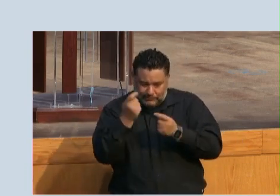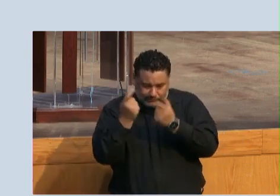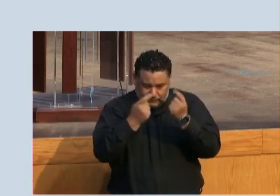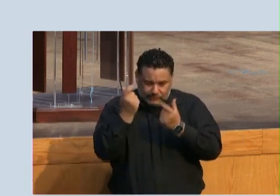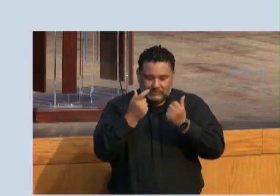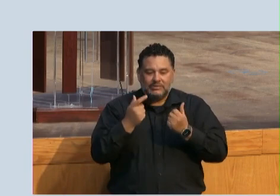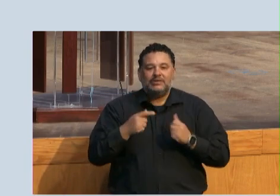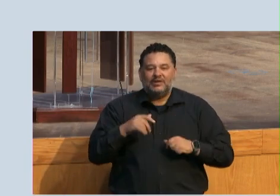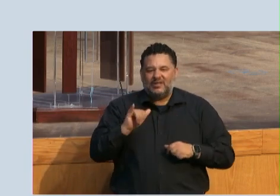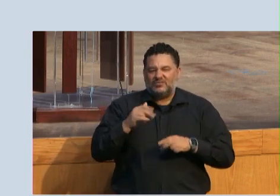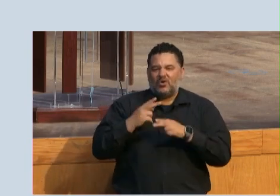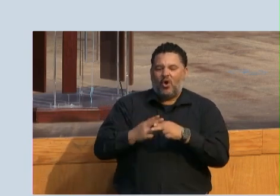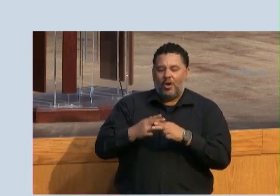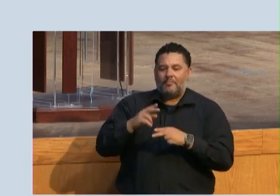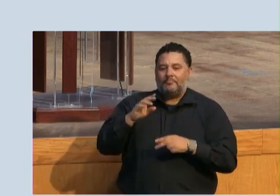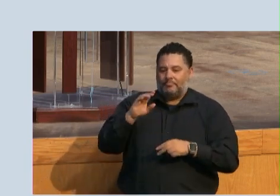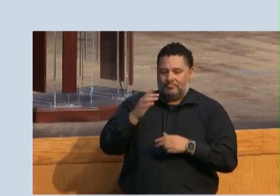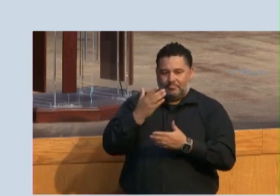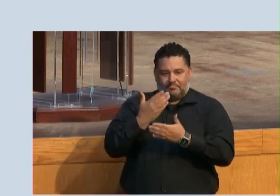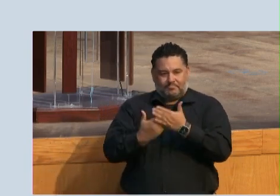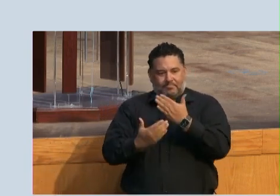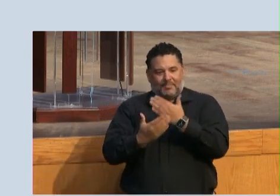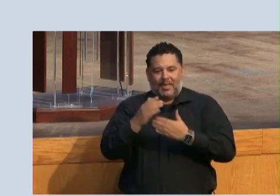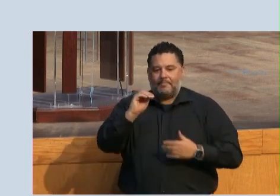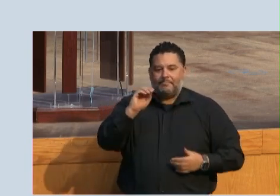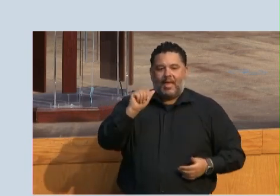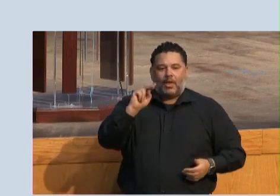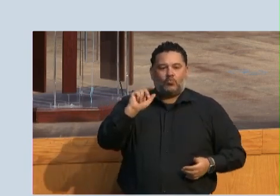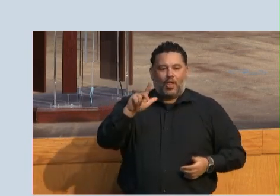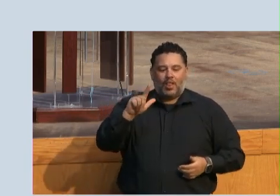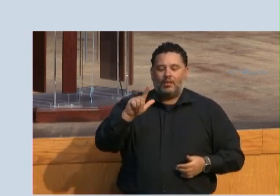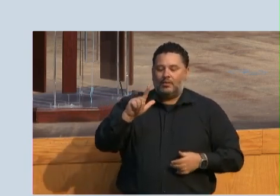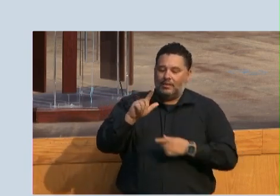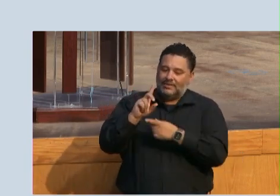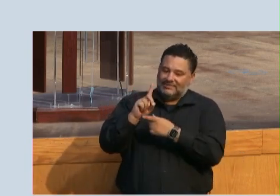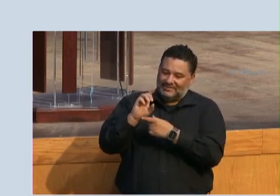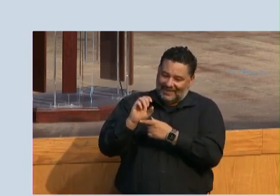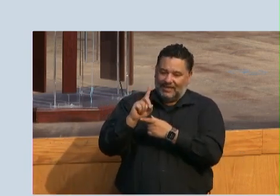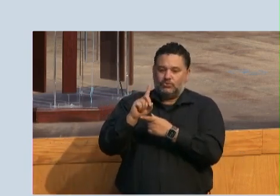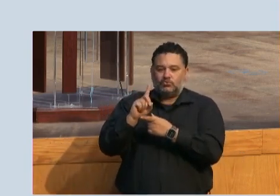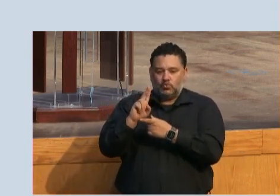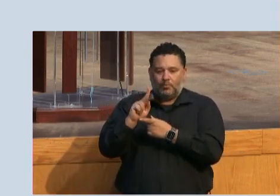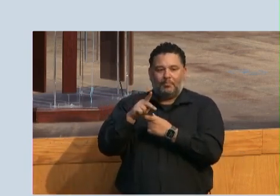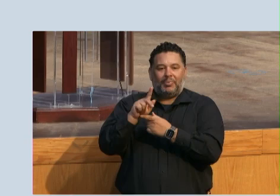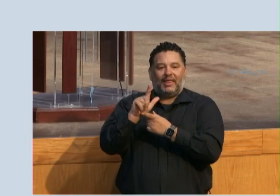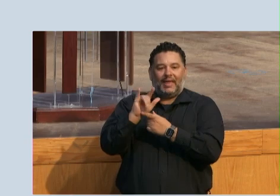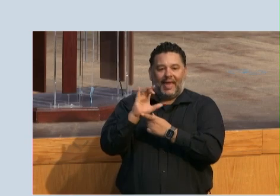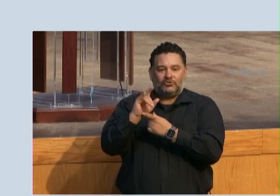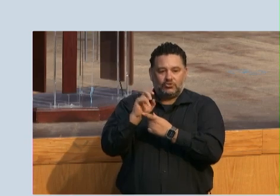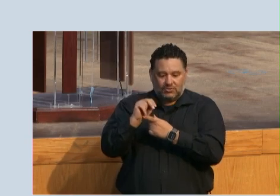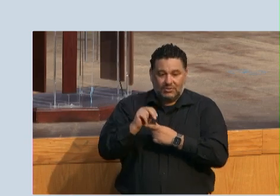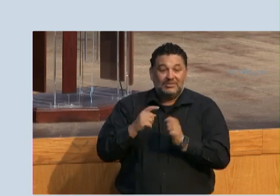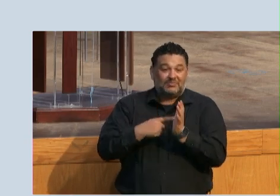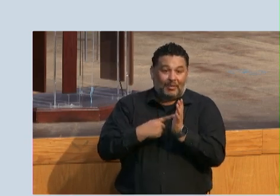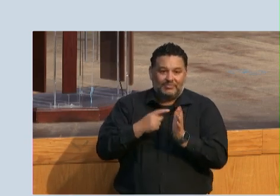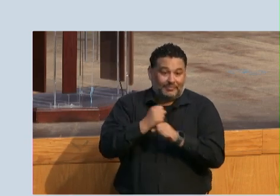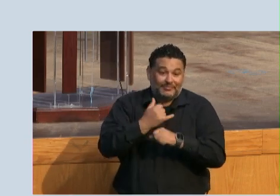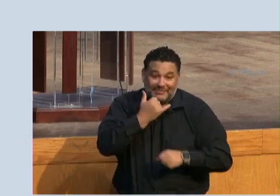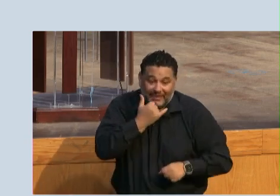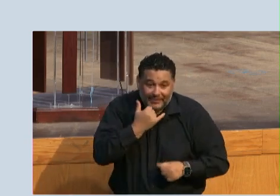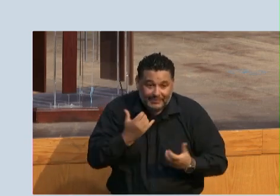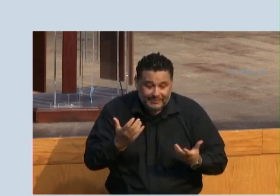that's called manual deduplication. Sometimes they make mistakes, we're all human, and they incorrectly merge 2 patients who should